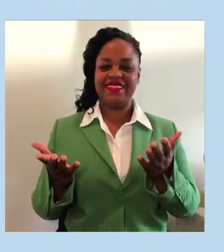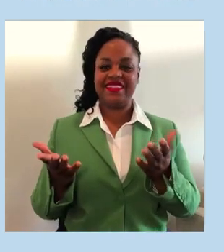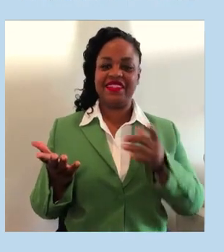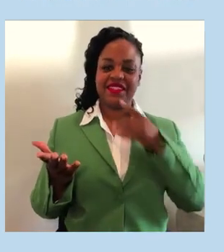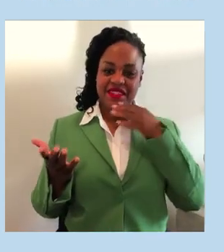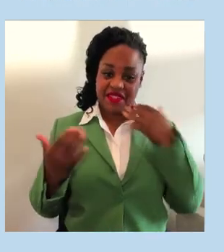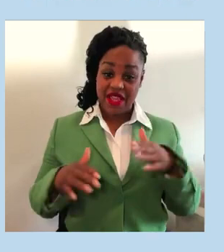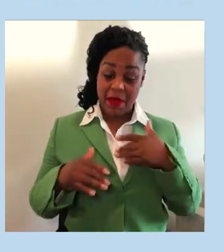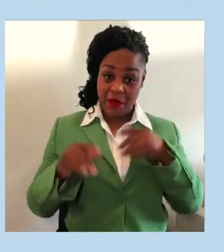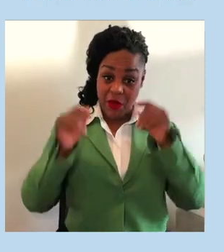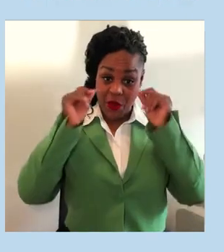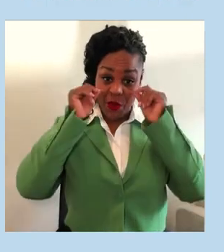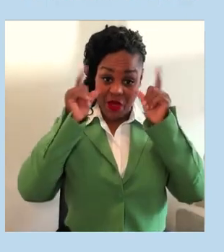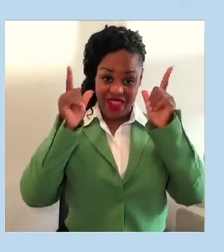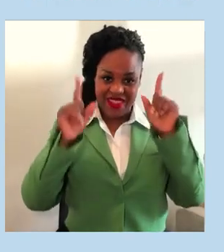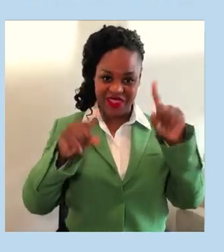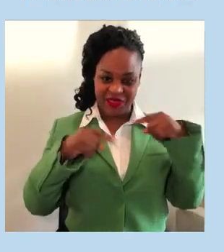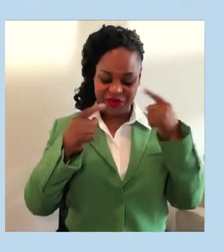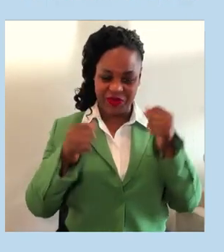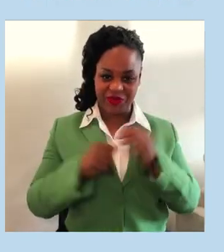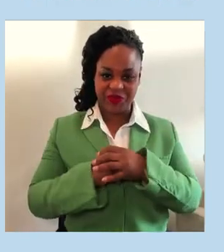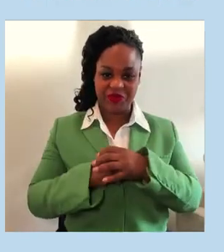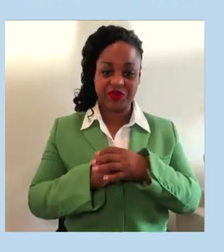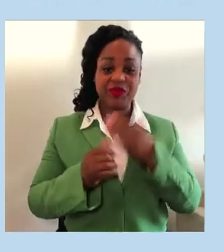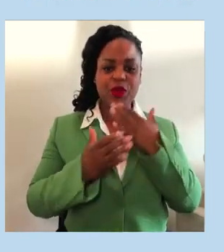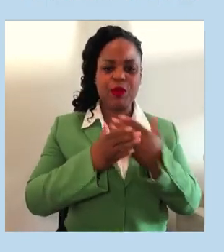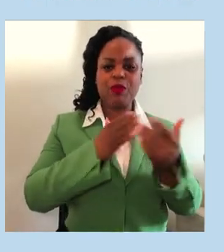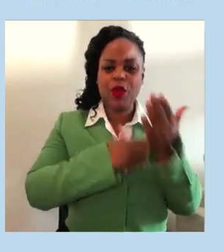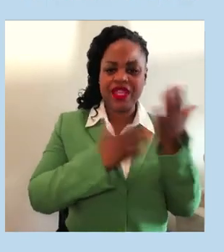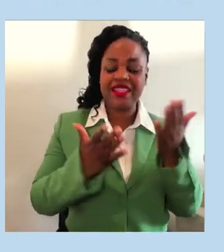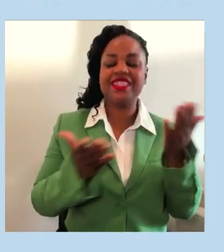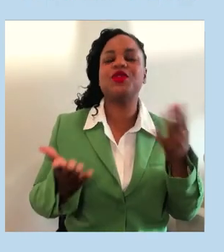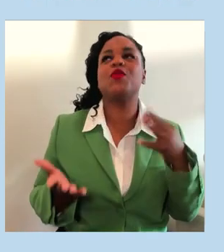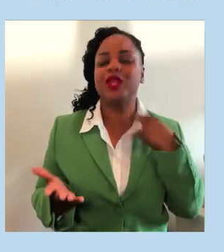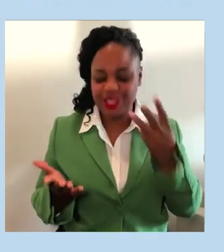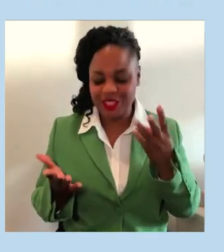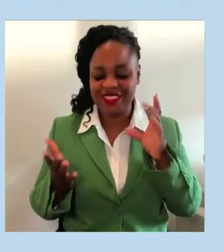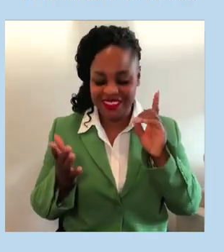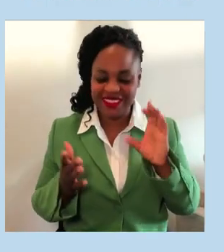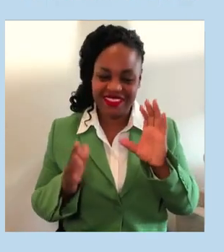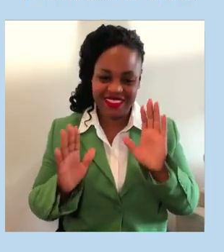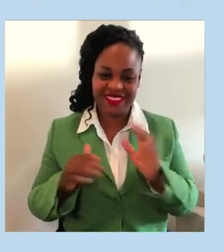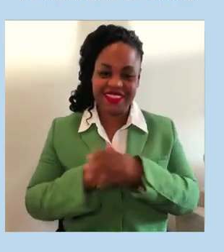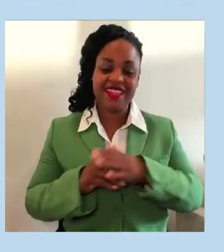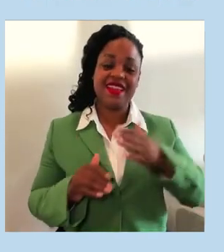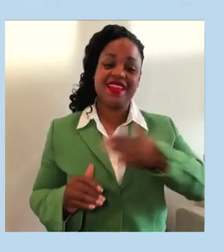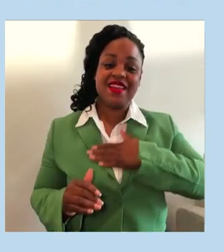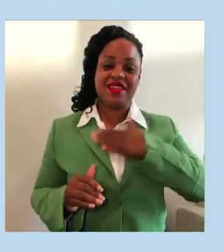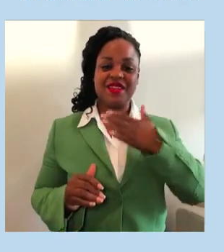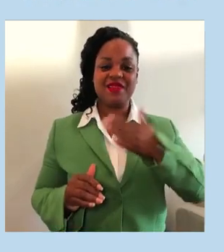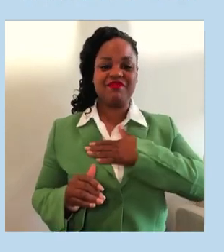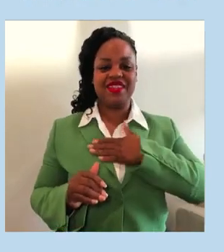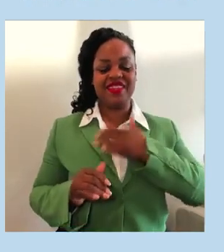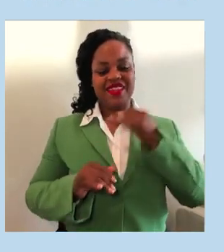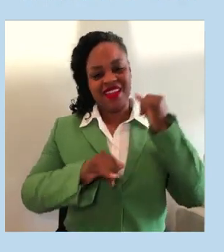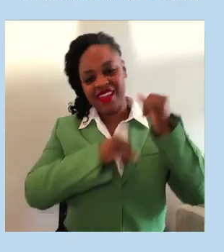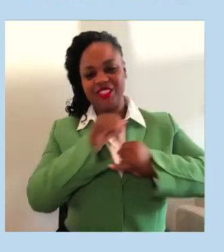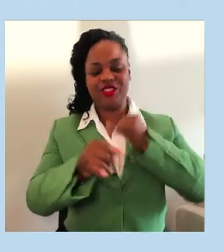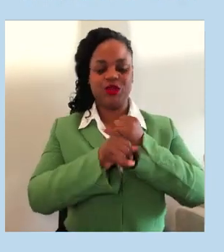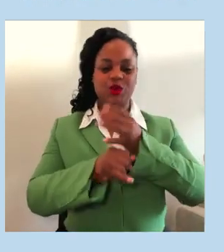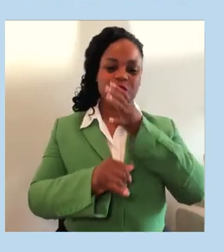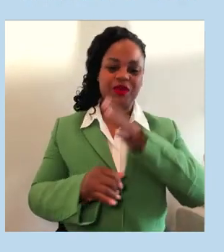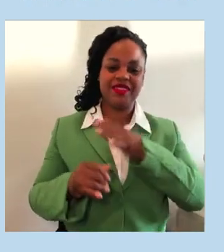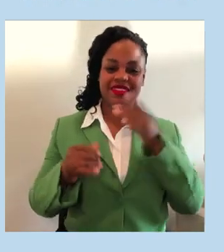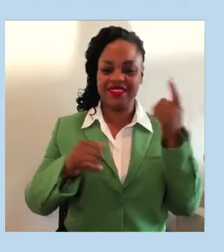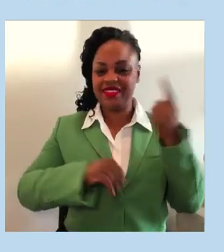morning here in Washington. And happy International Women's Day. So thrilling to be here at